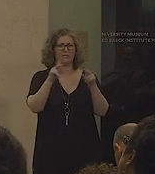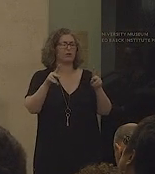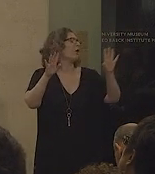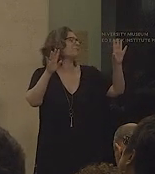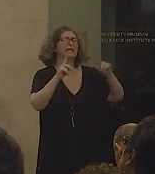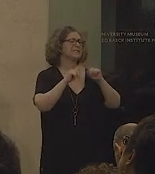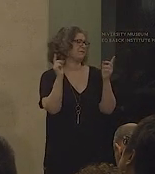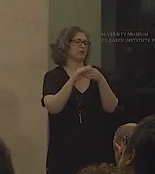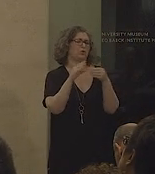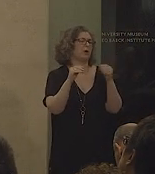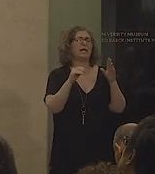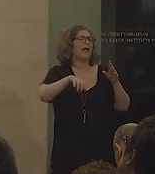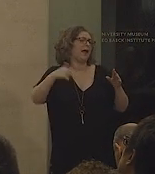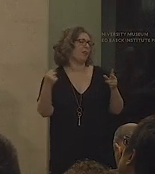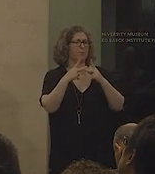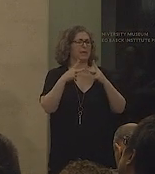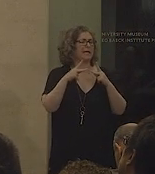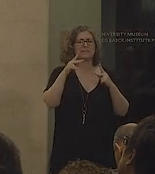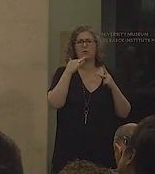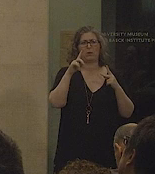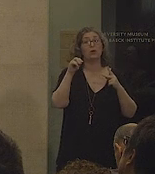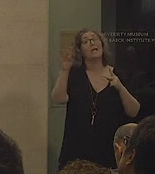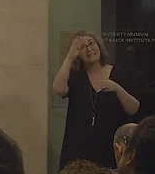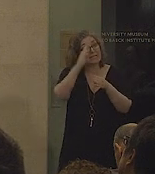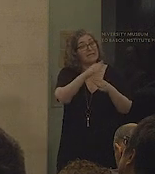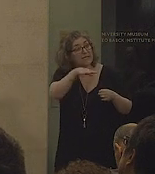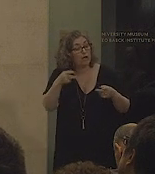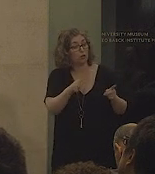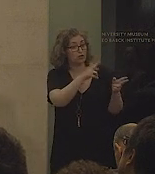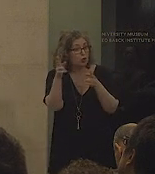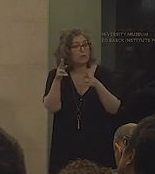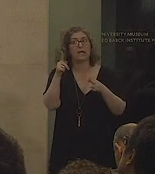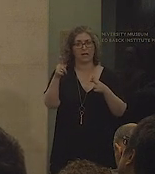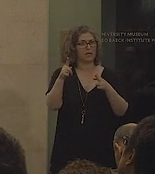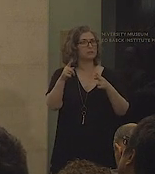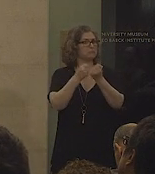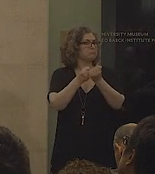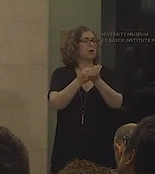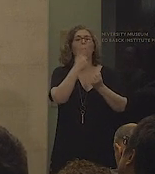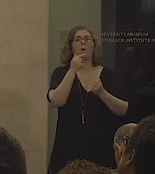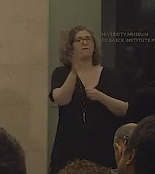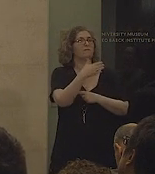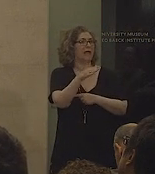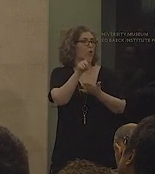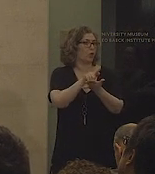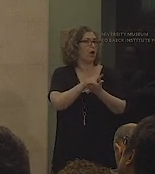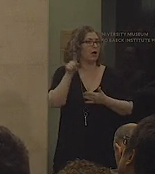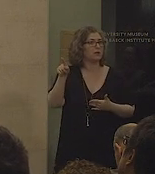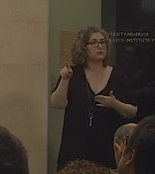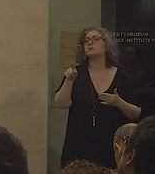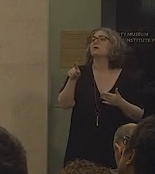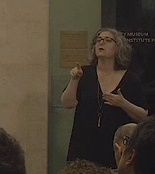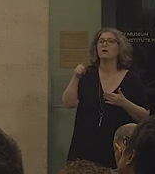his there is someone, there is someone else in Colorado who lost his son in a shooting who has championed red flag laws,